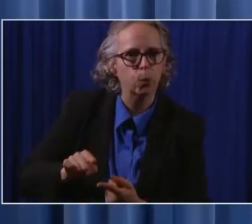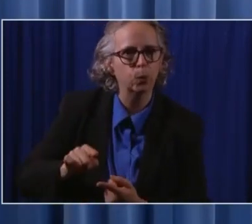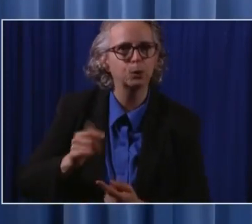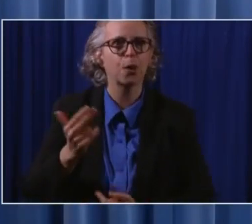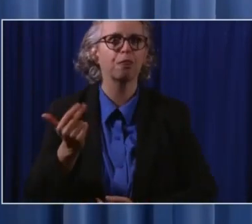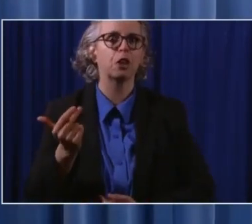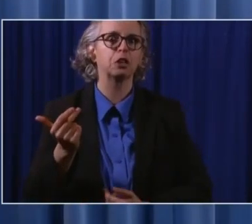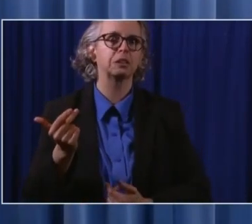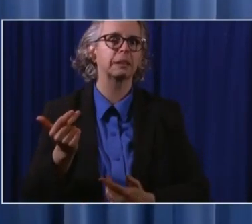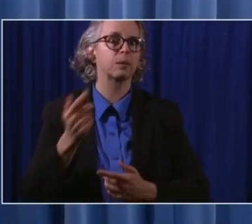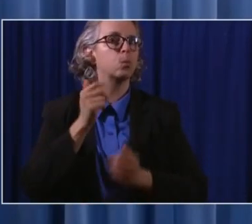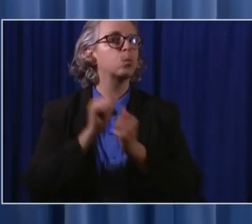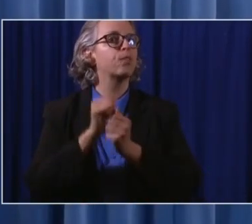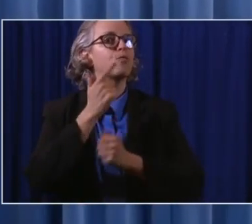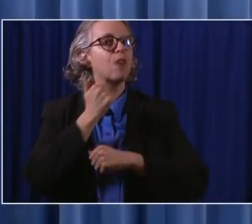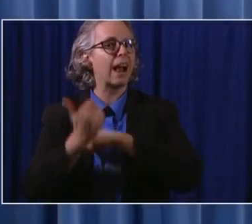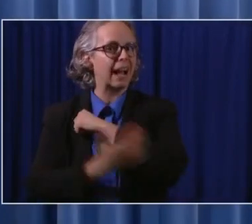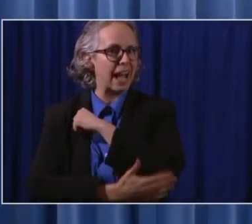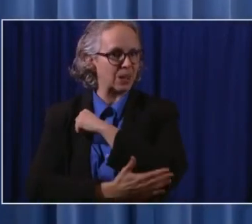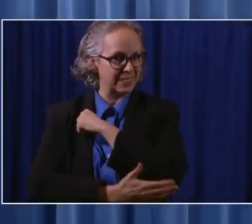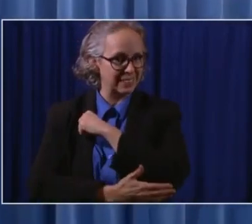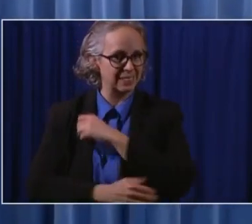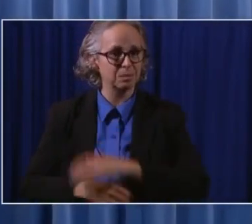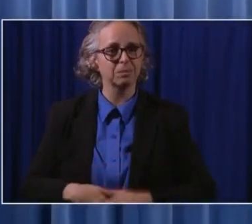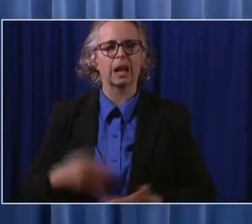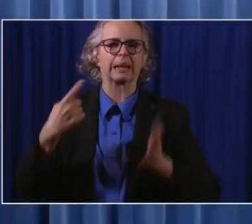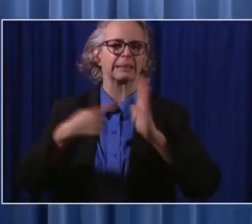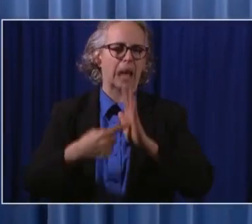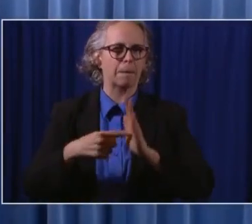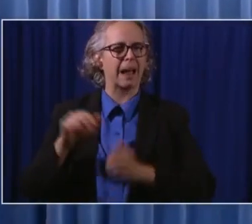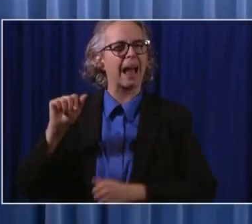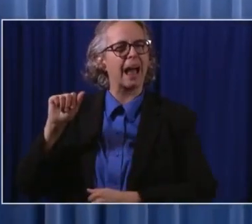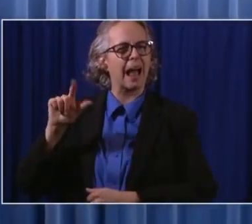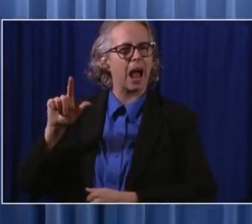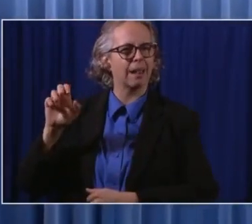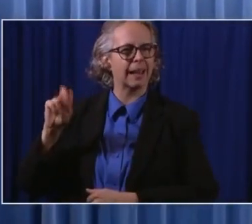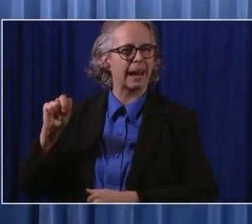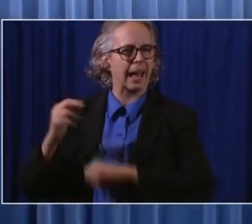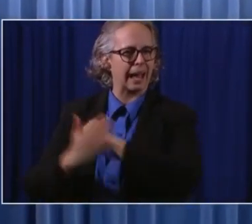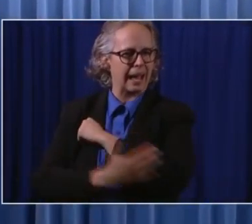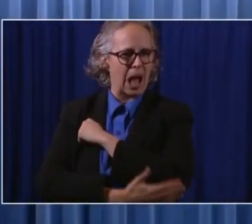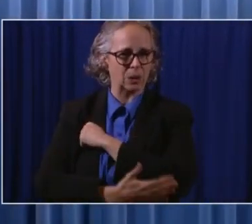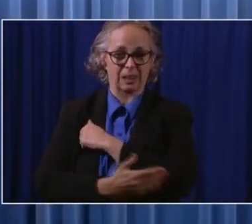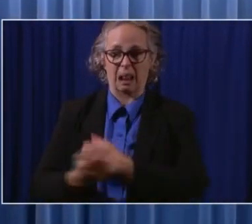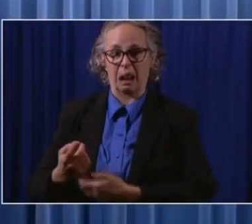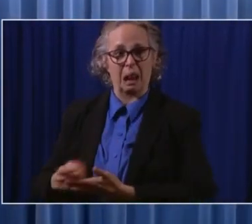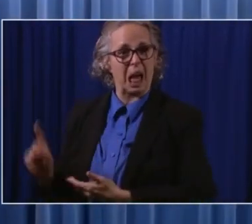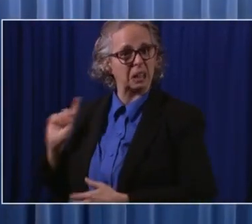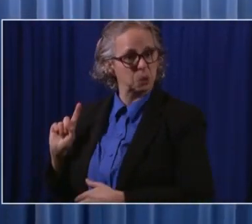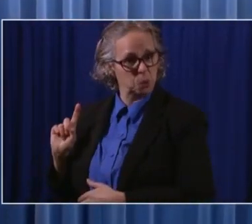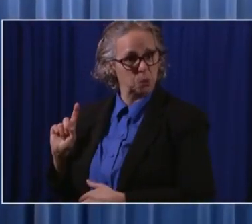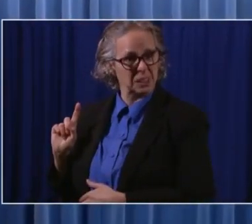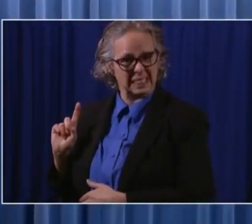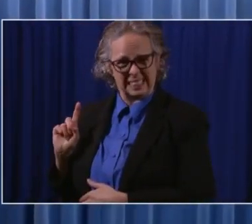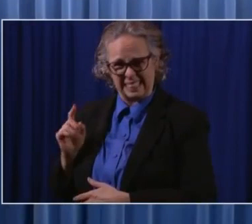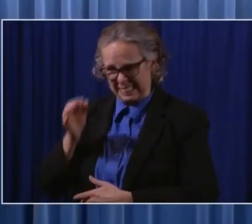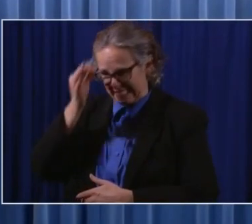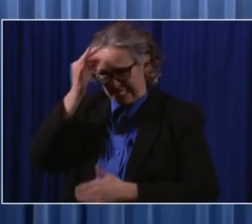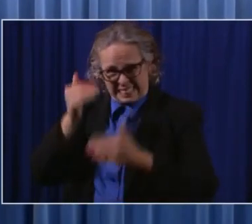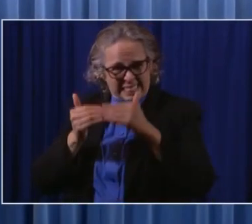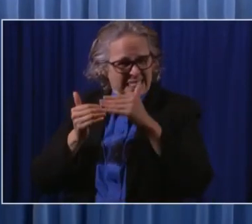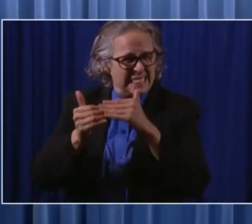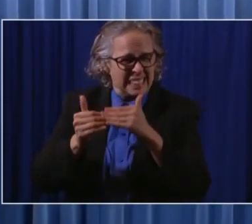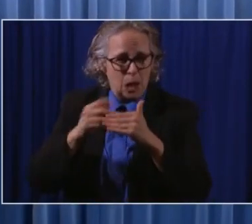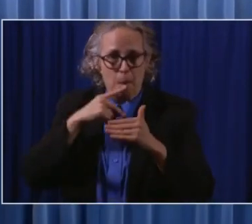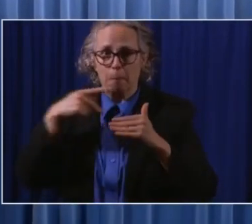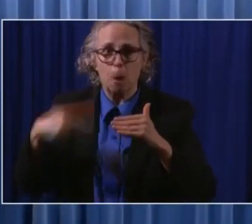Allen County. Allen County last week was on the watch list. It's hitting fewer indicators than in previous weeks.